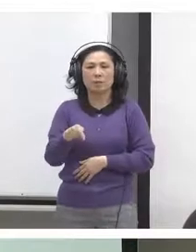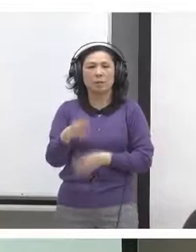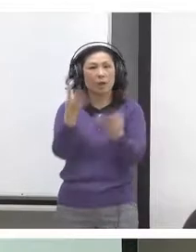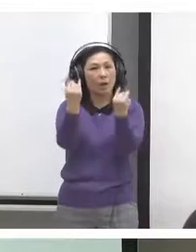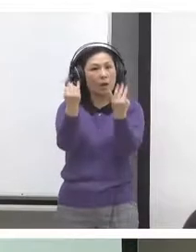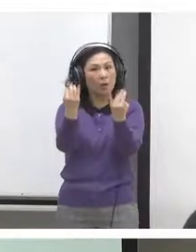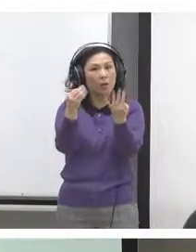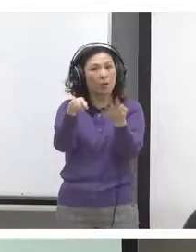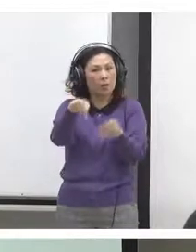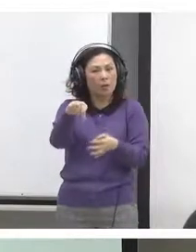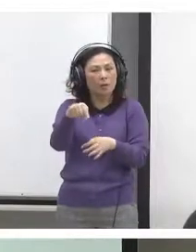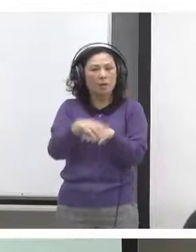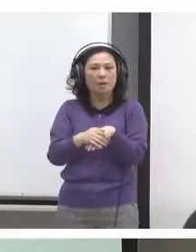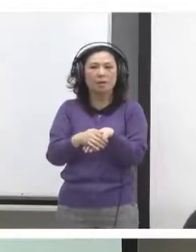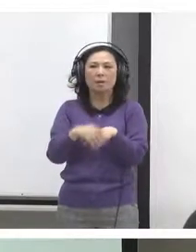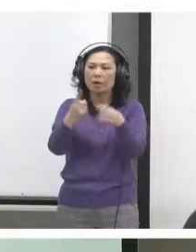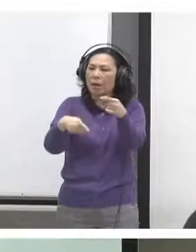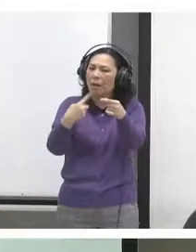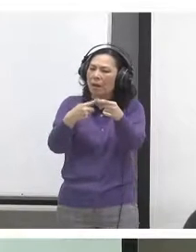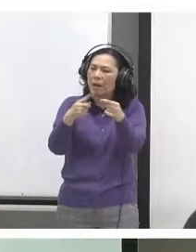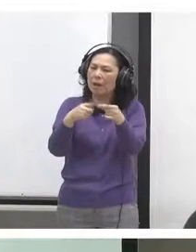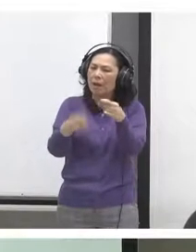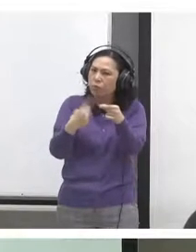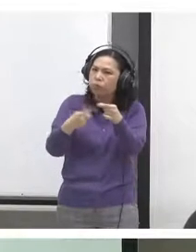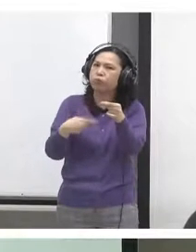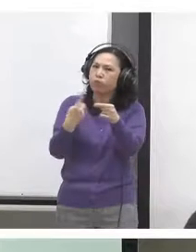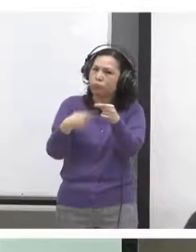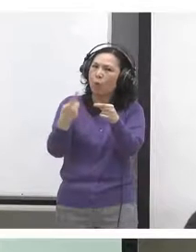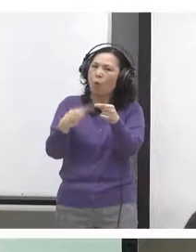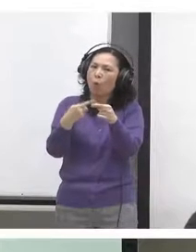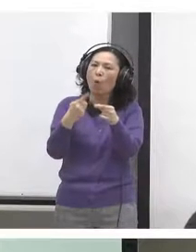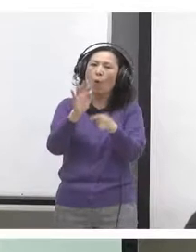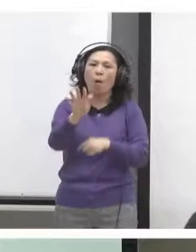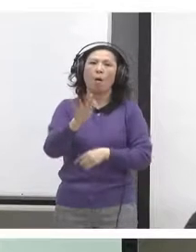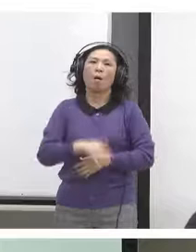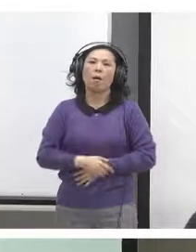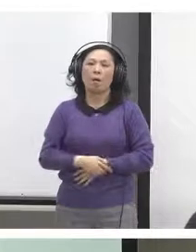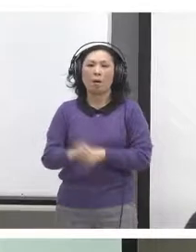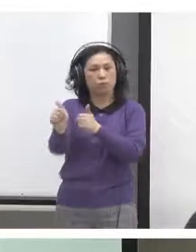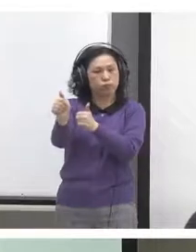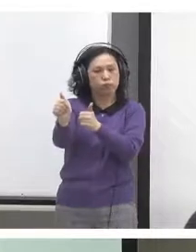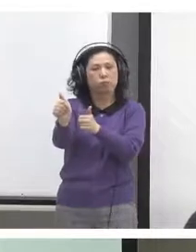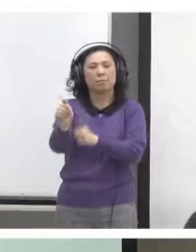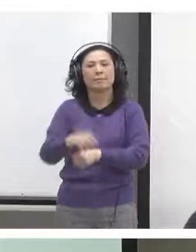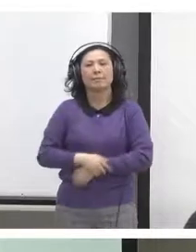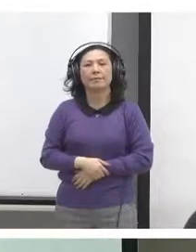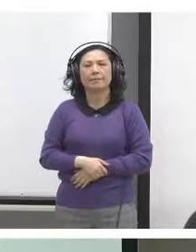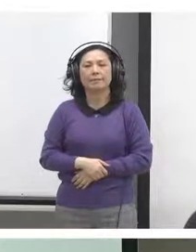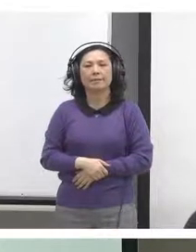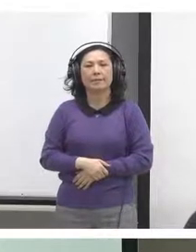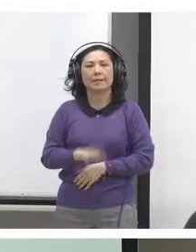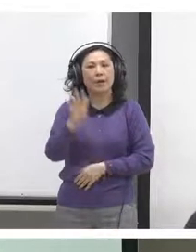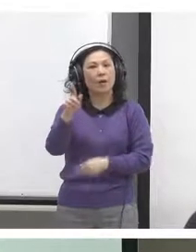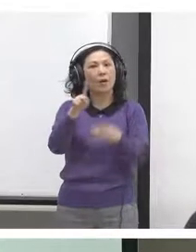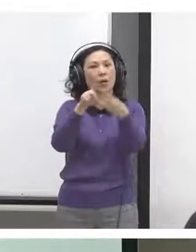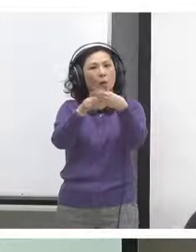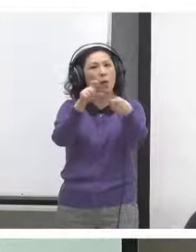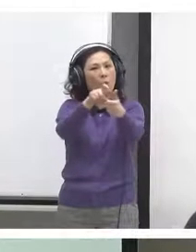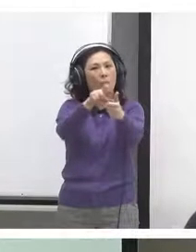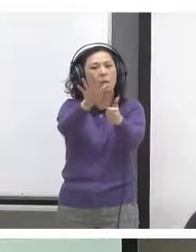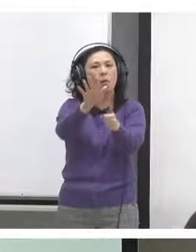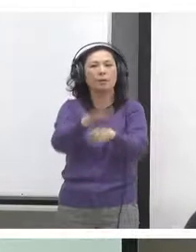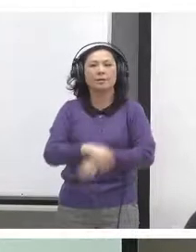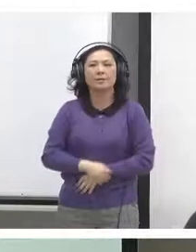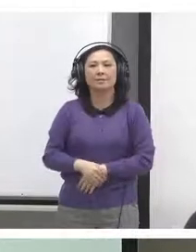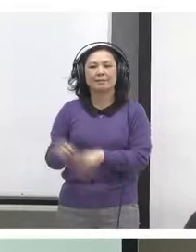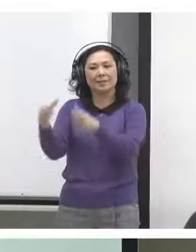teams joined to the competition from Japan, but it's great to it's great if more